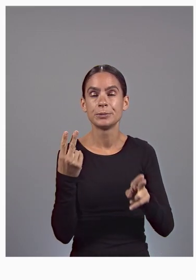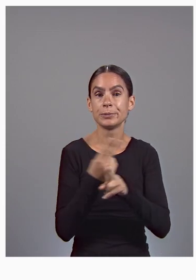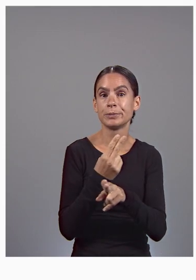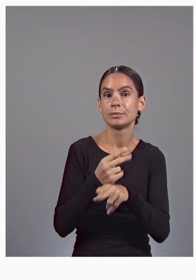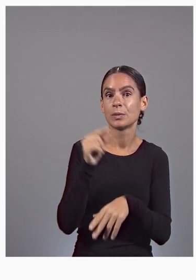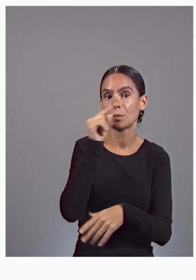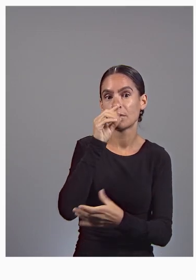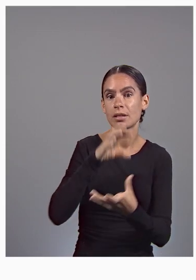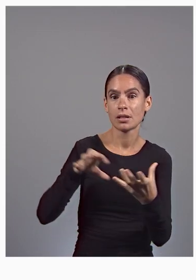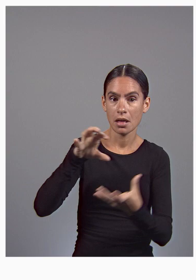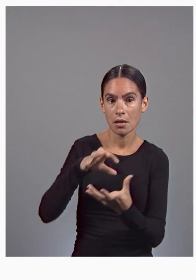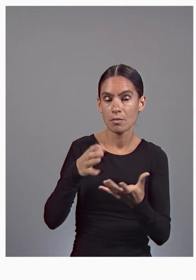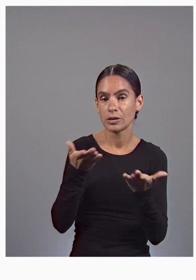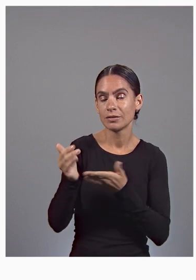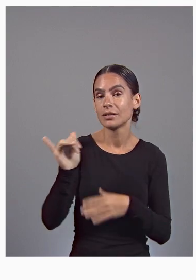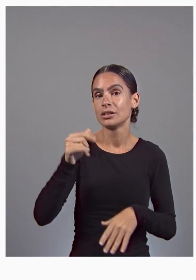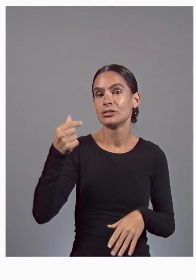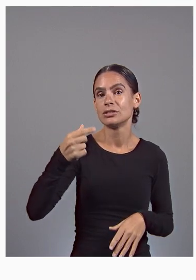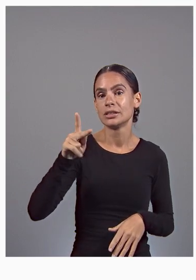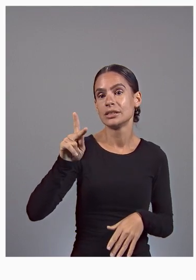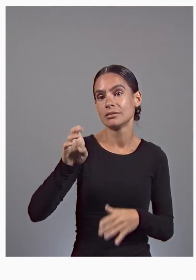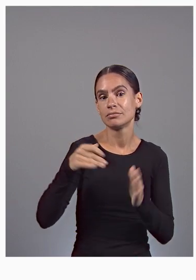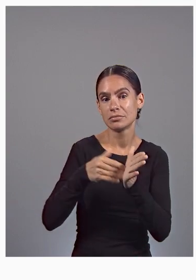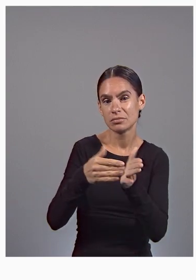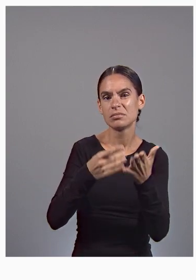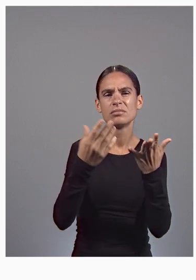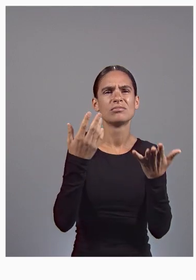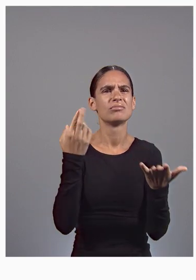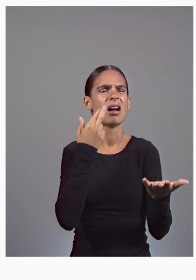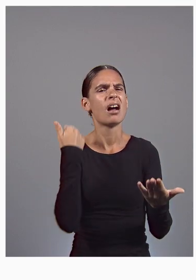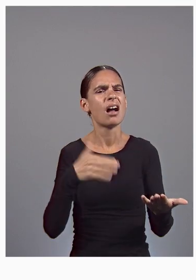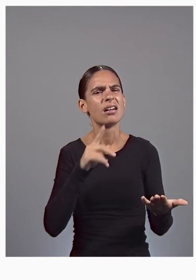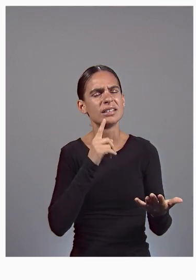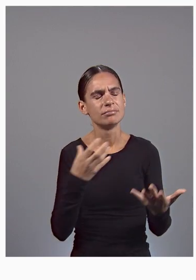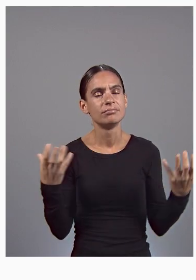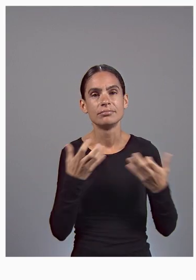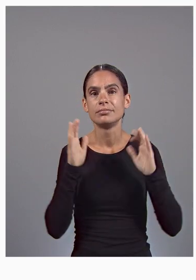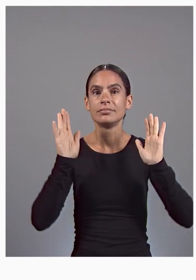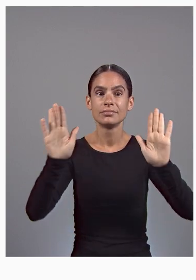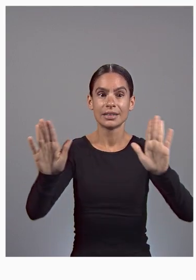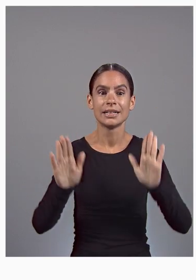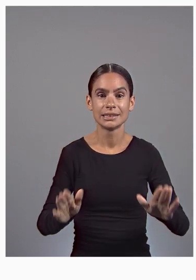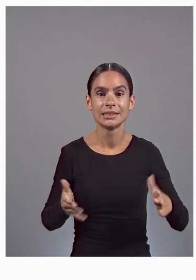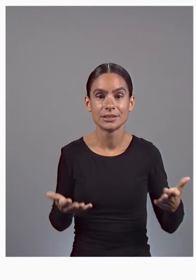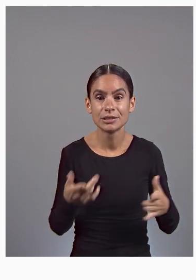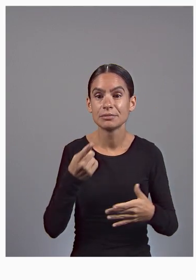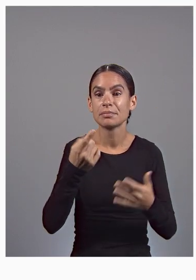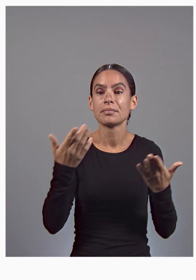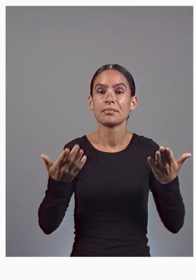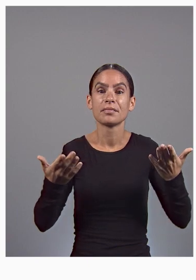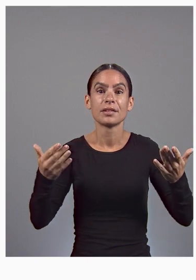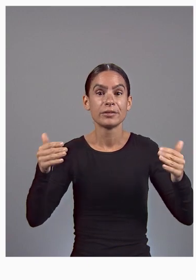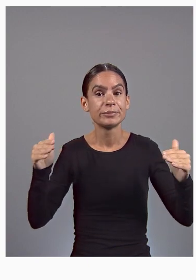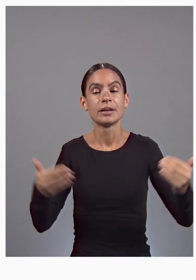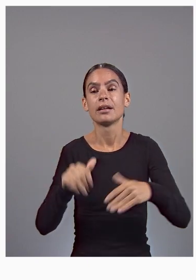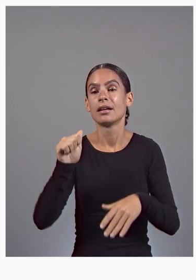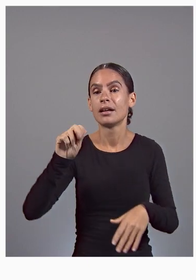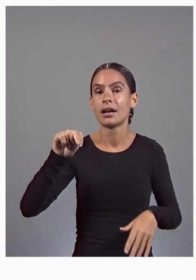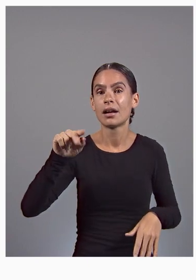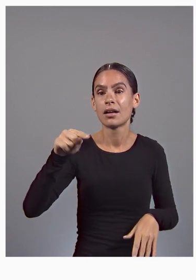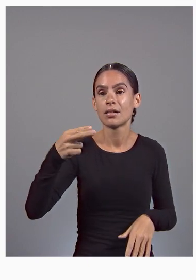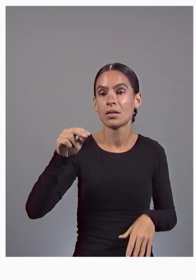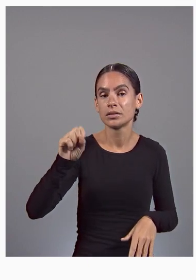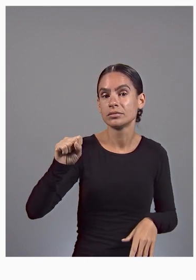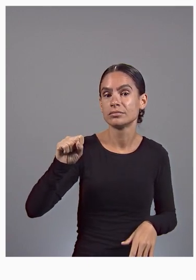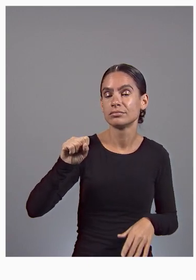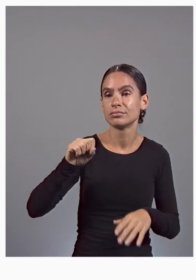which are awesome, I want to use it even more and more. So I might introduce things like Anthos clusters to Azure and AWS. This is the